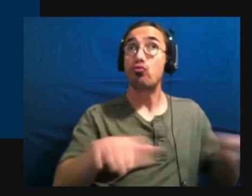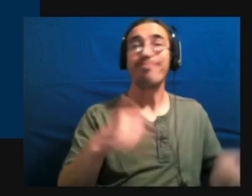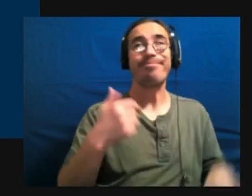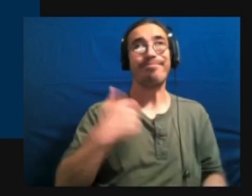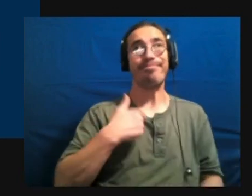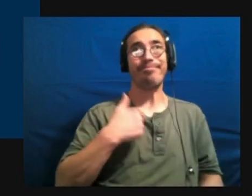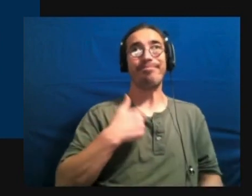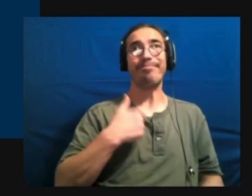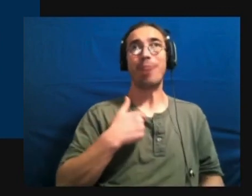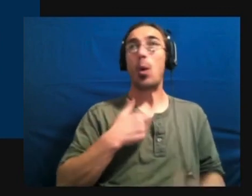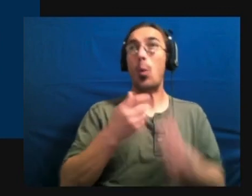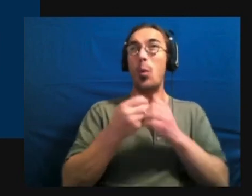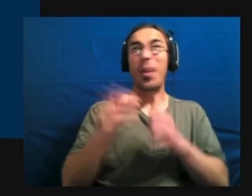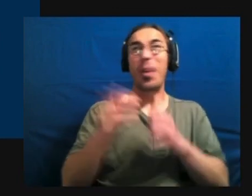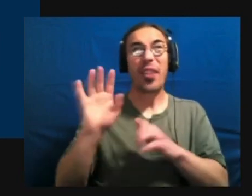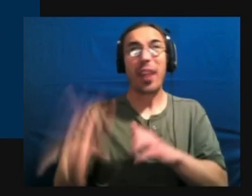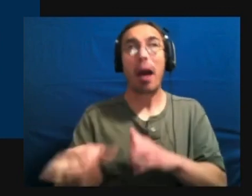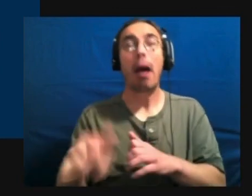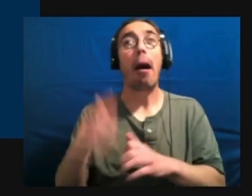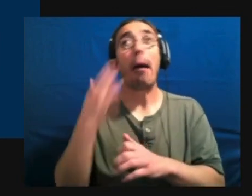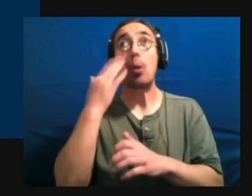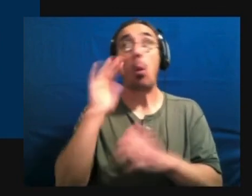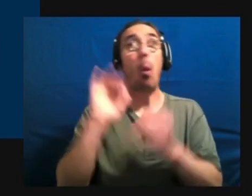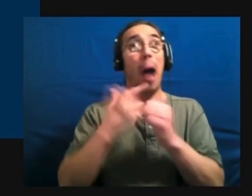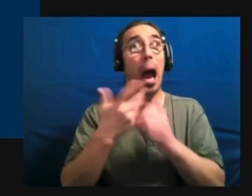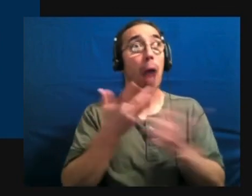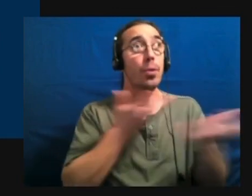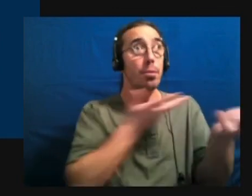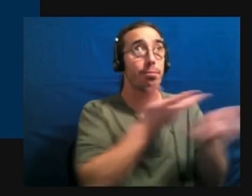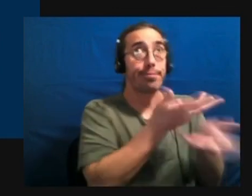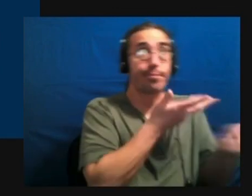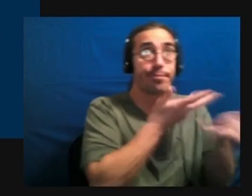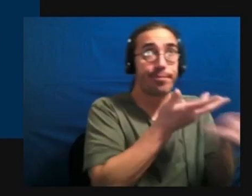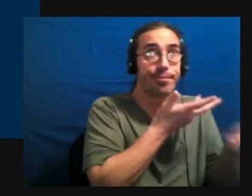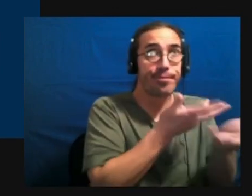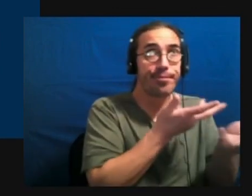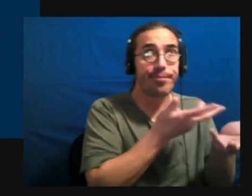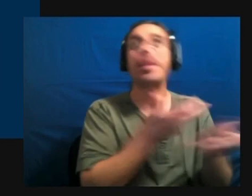to do things the way that I did without